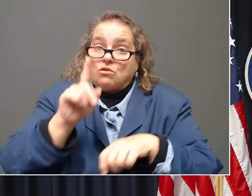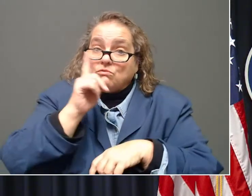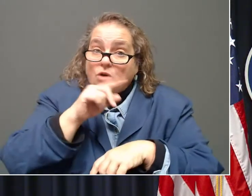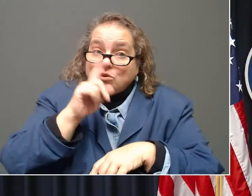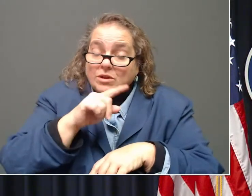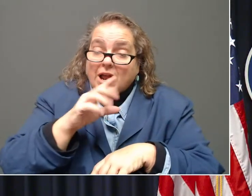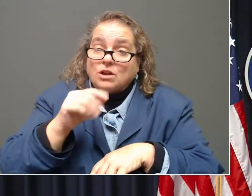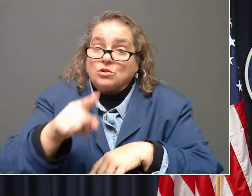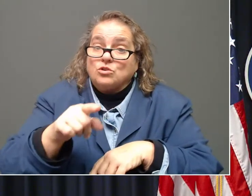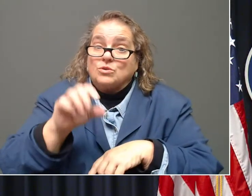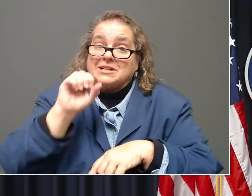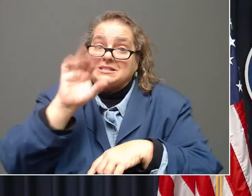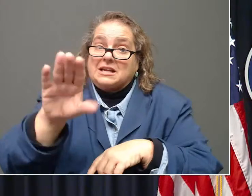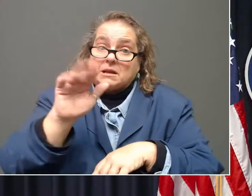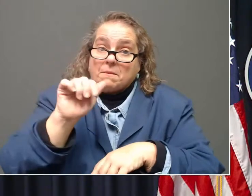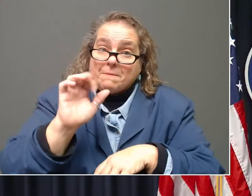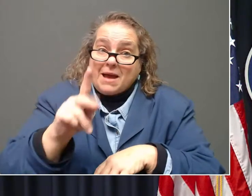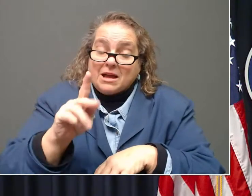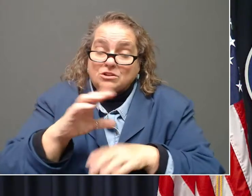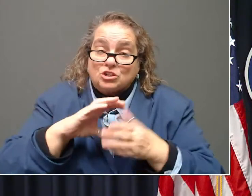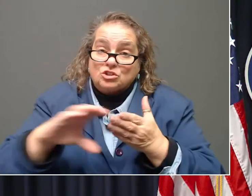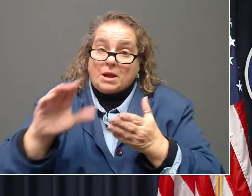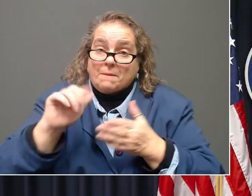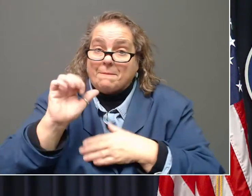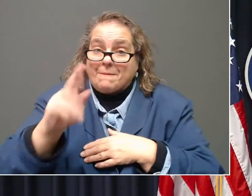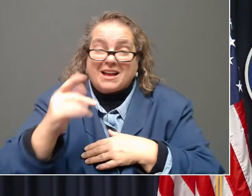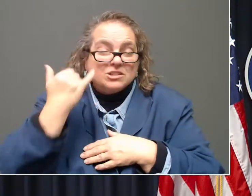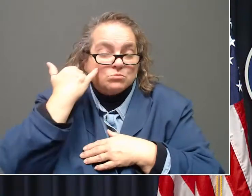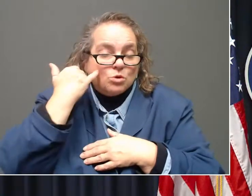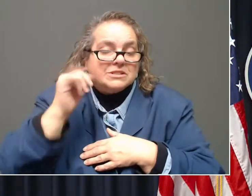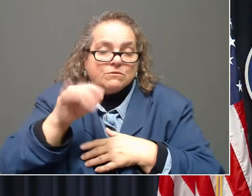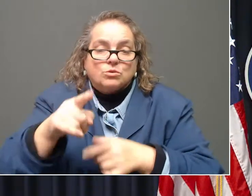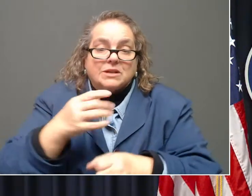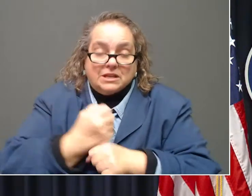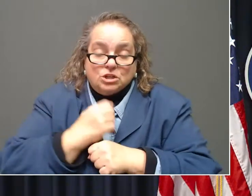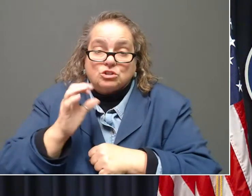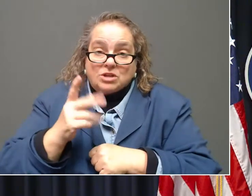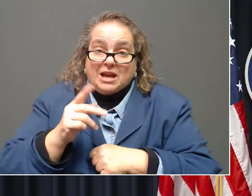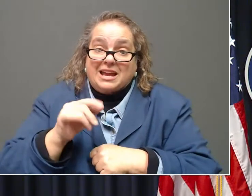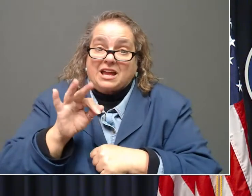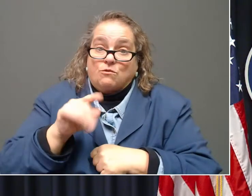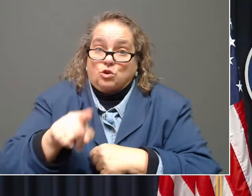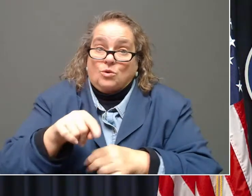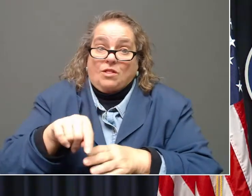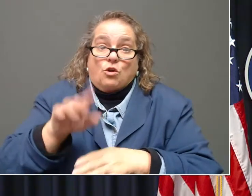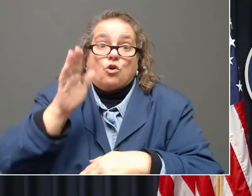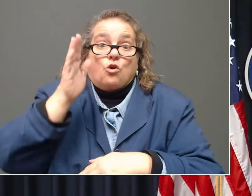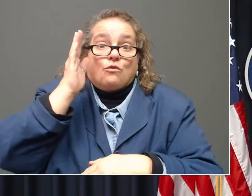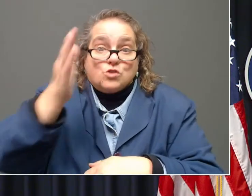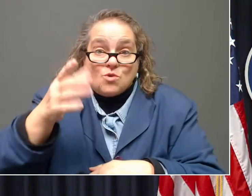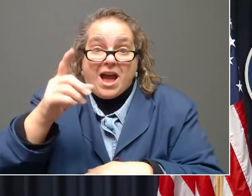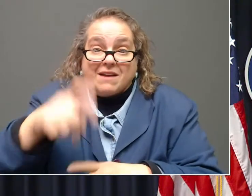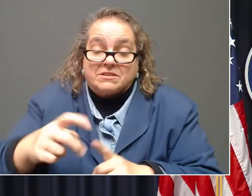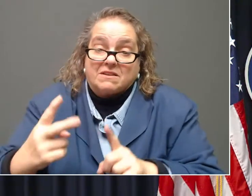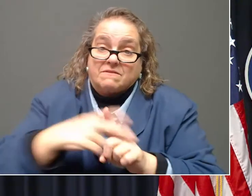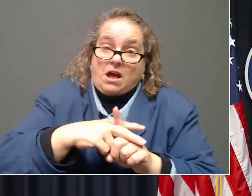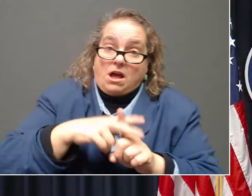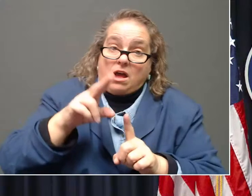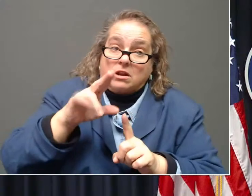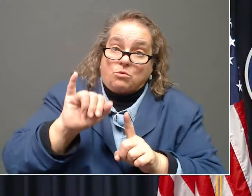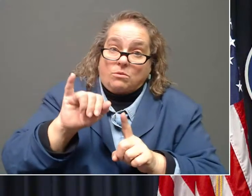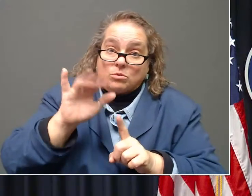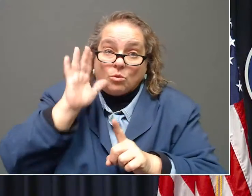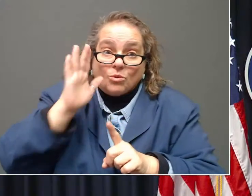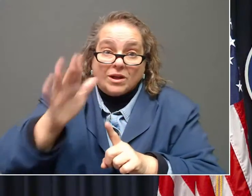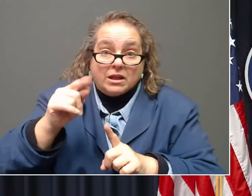had been behaving really well through this pandemic until the last week or two, when it's been among the top counties in the state in incidents.